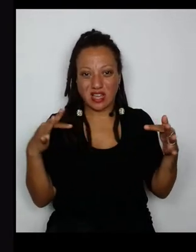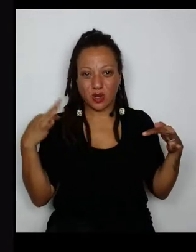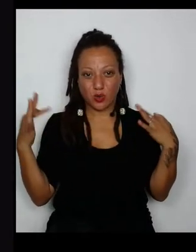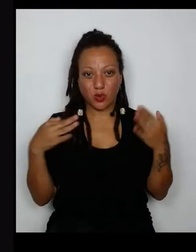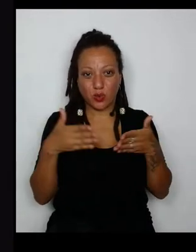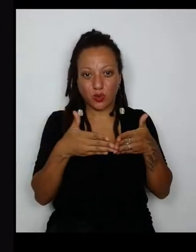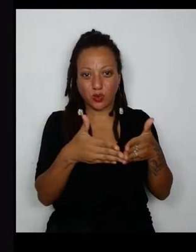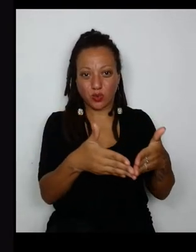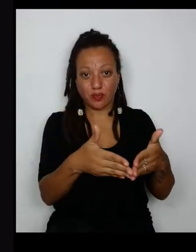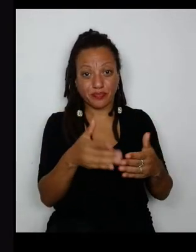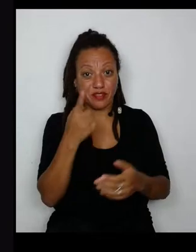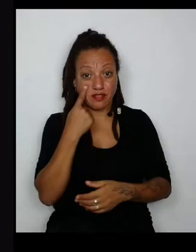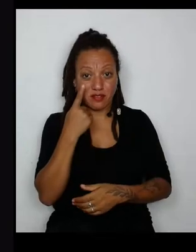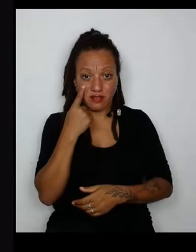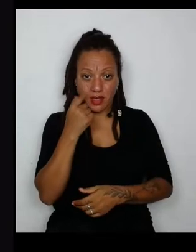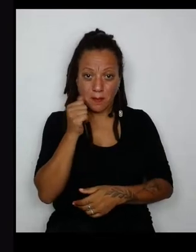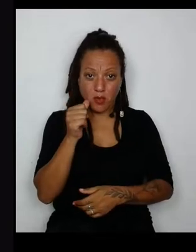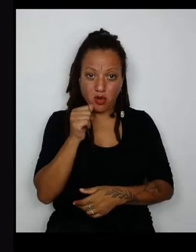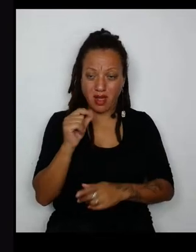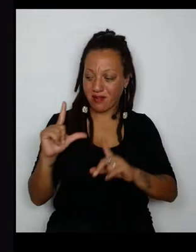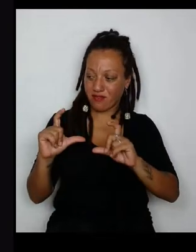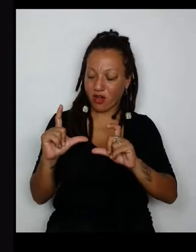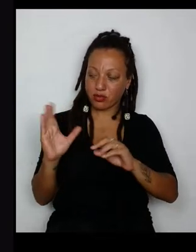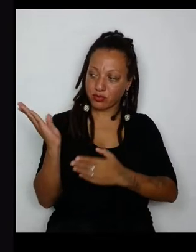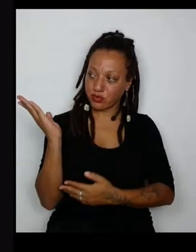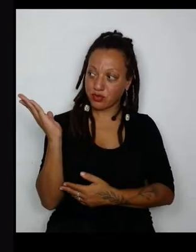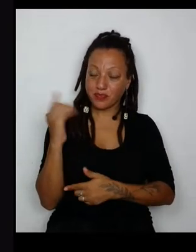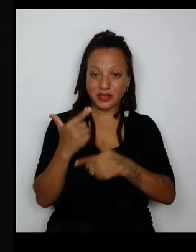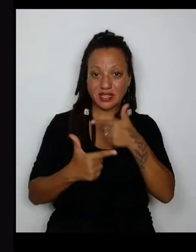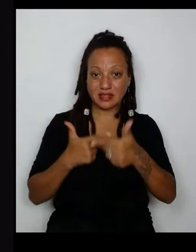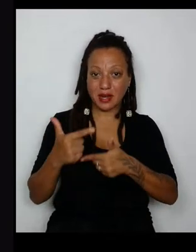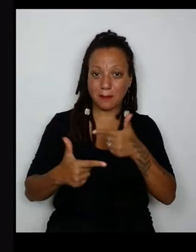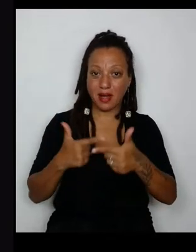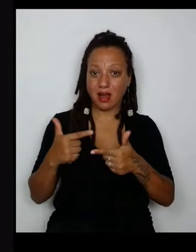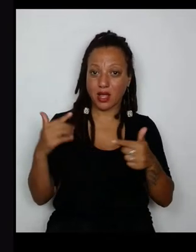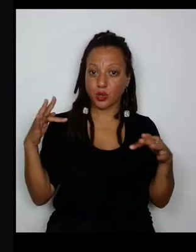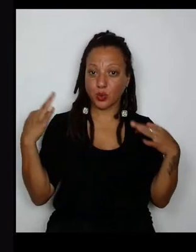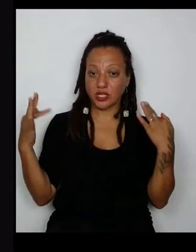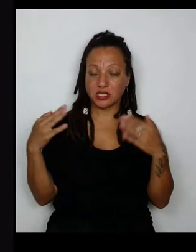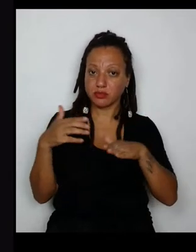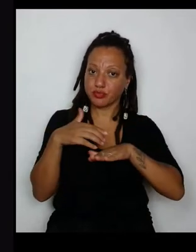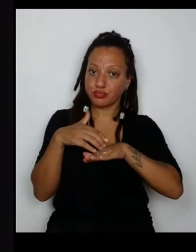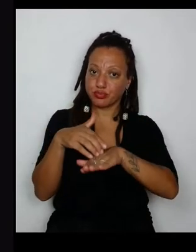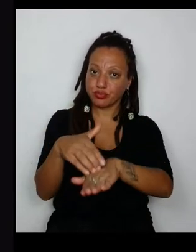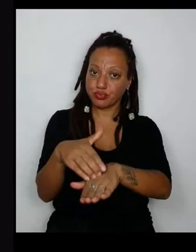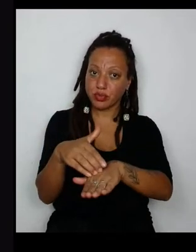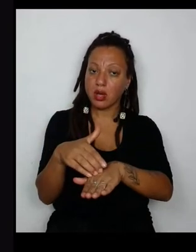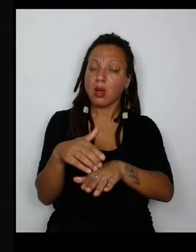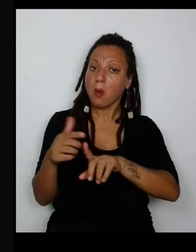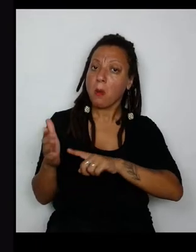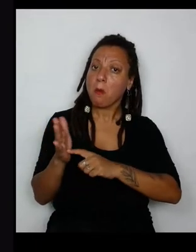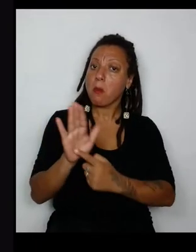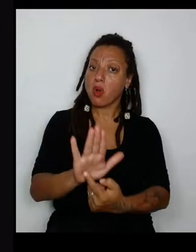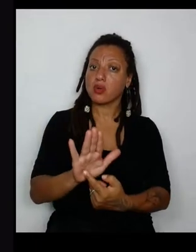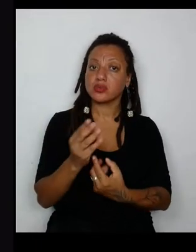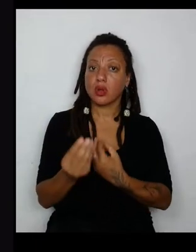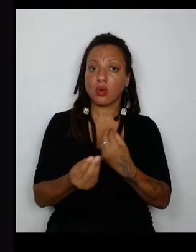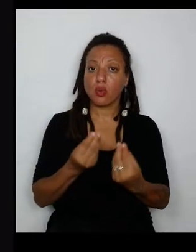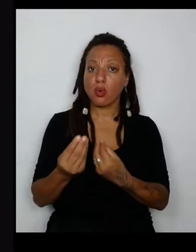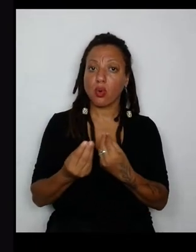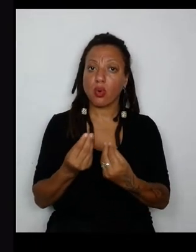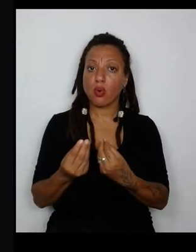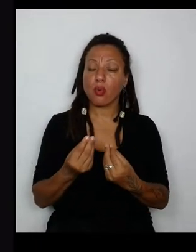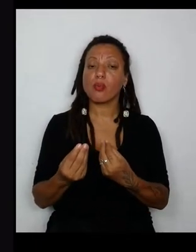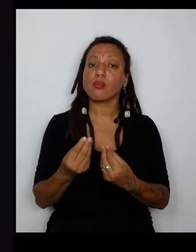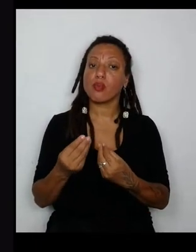an e also reflect another aspect of the way that gogan's legacy lingers on today while many